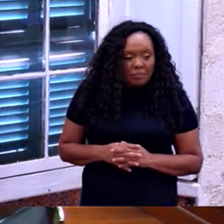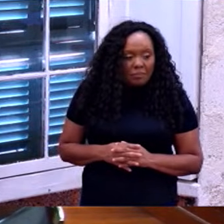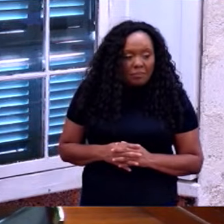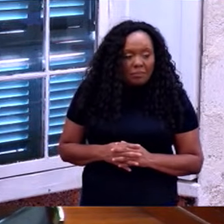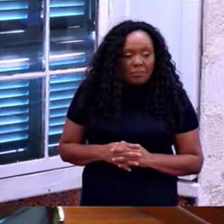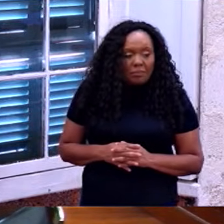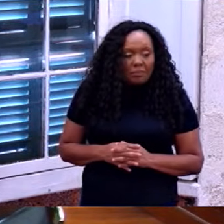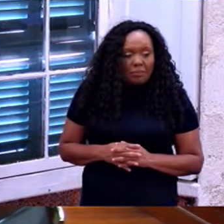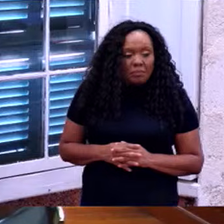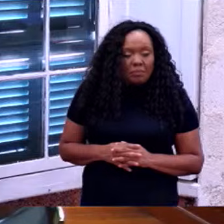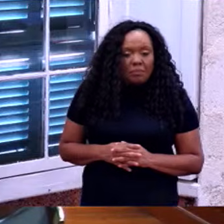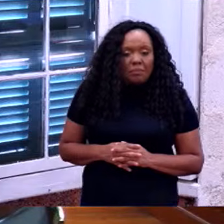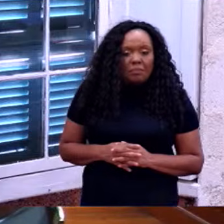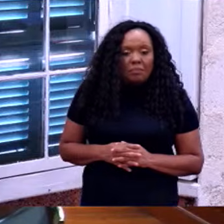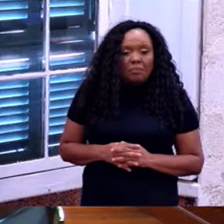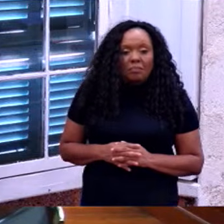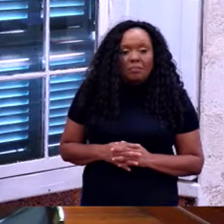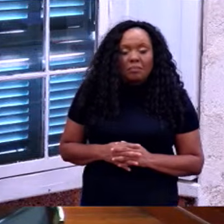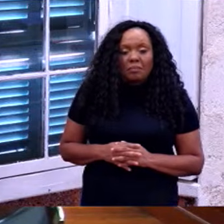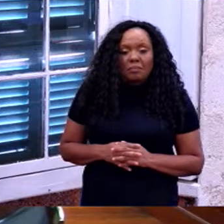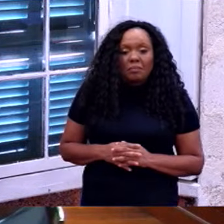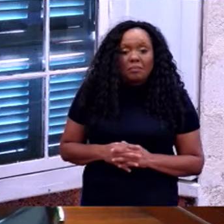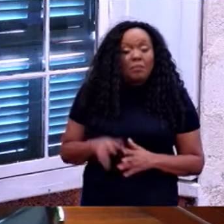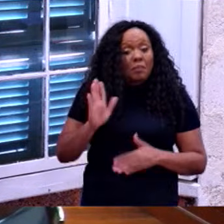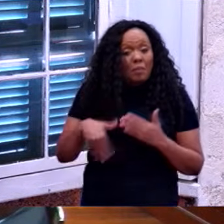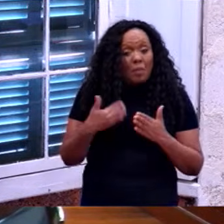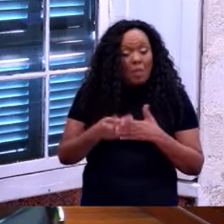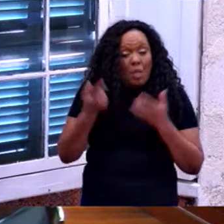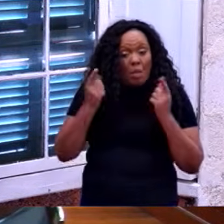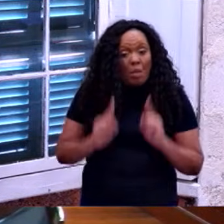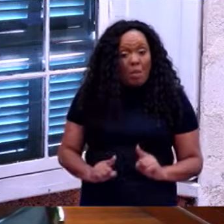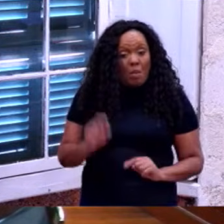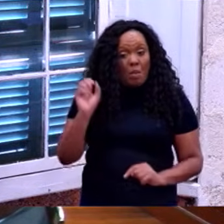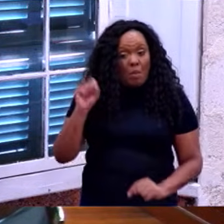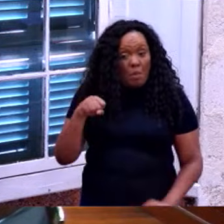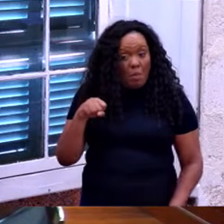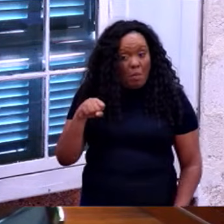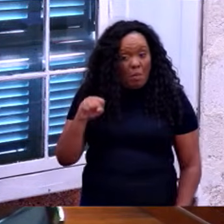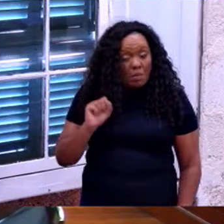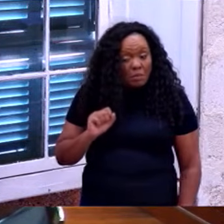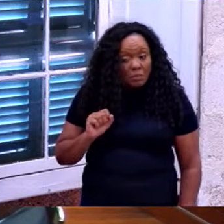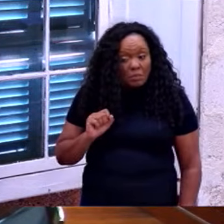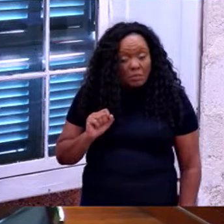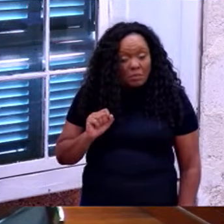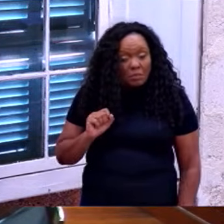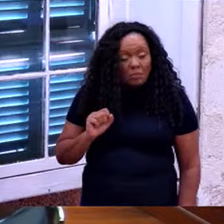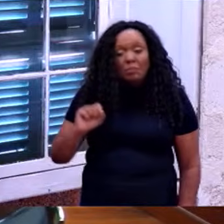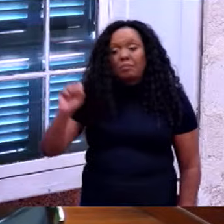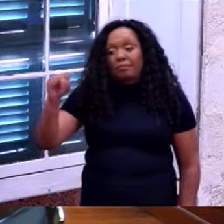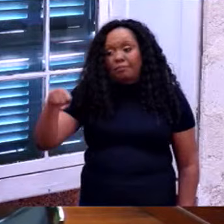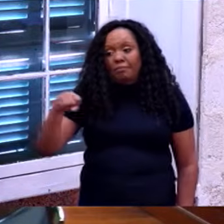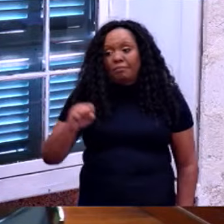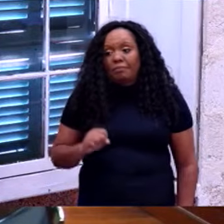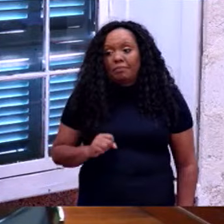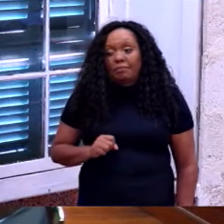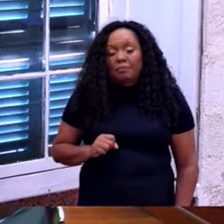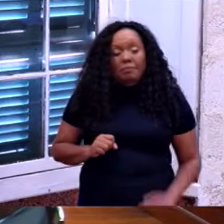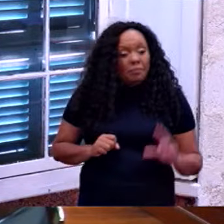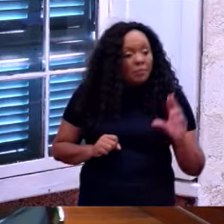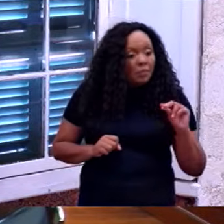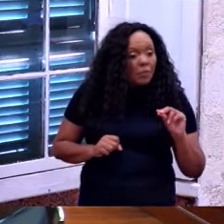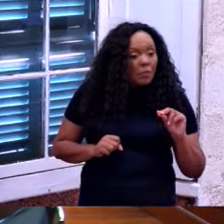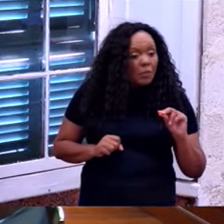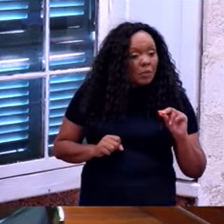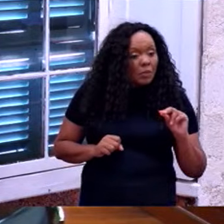passing of one bill in committee. Will all honorable senators in favor please say aye? Aye. Those against, would you please